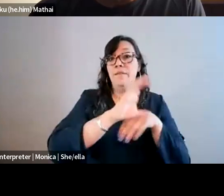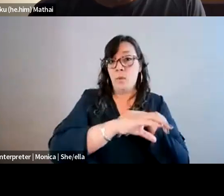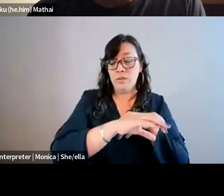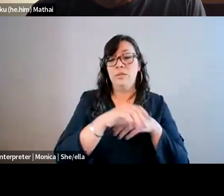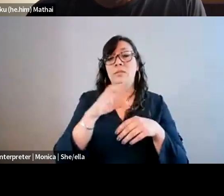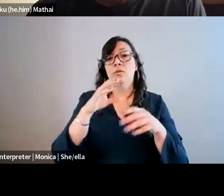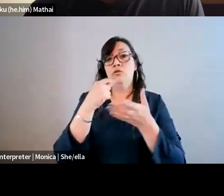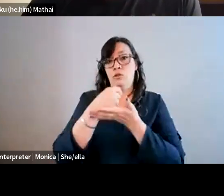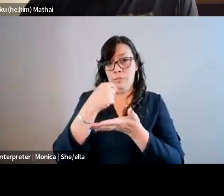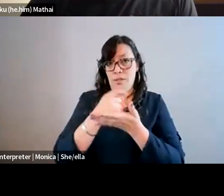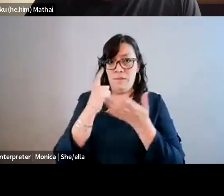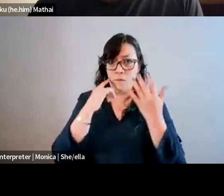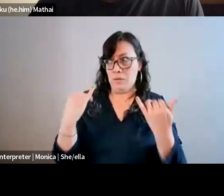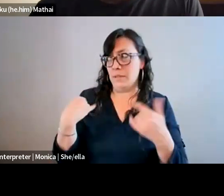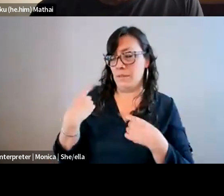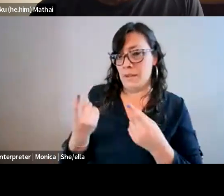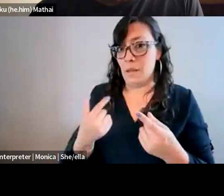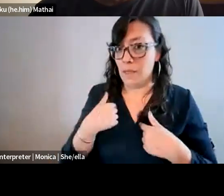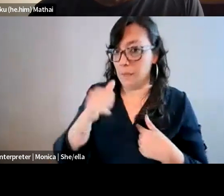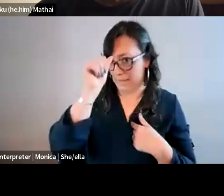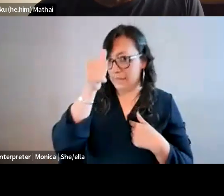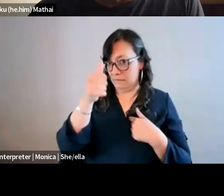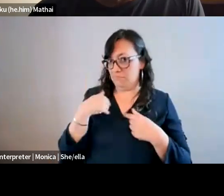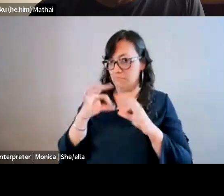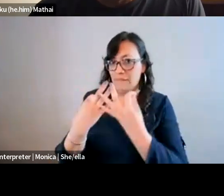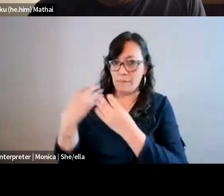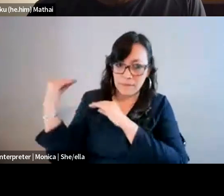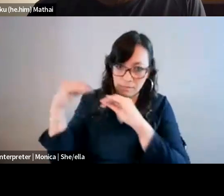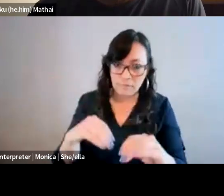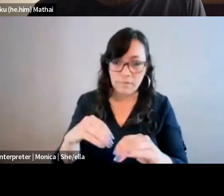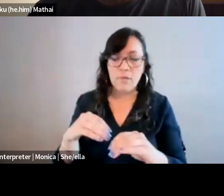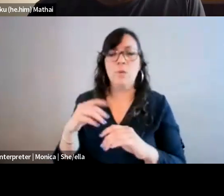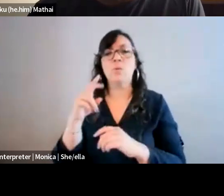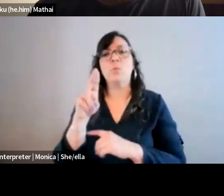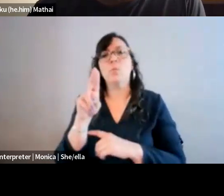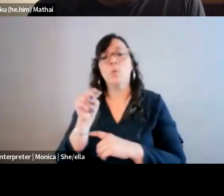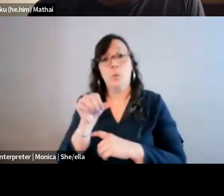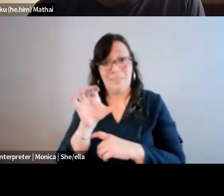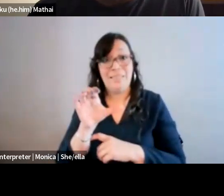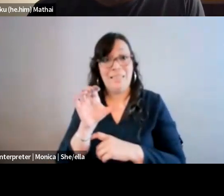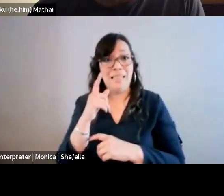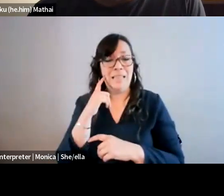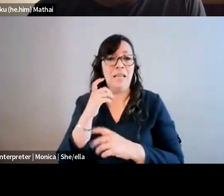now. I started, you know, I'm Indian, and my family immigrated to New